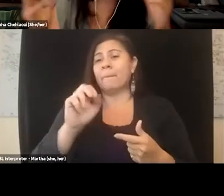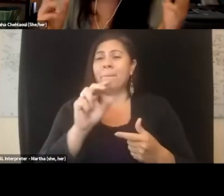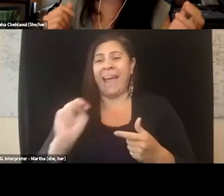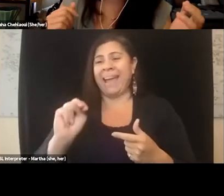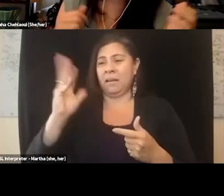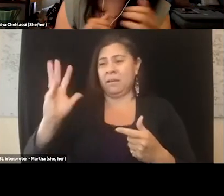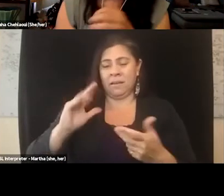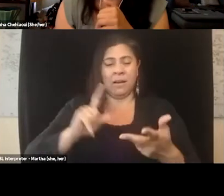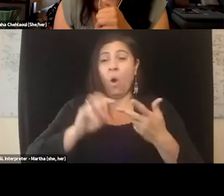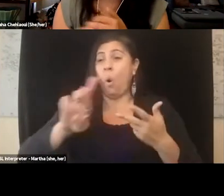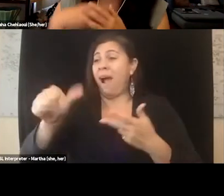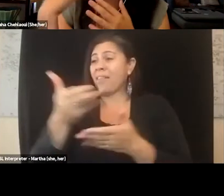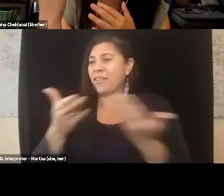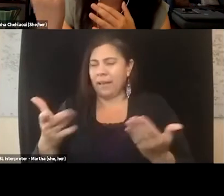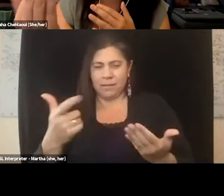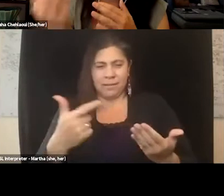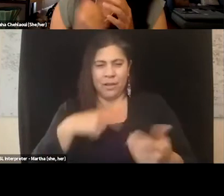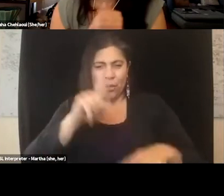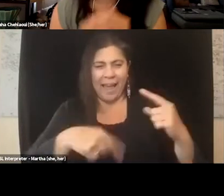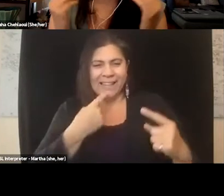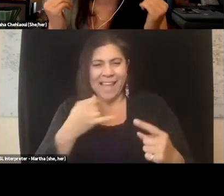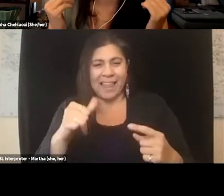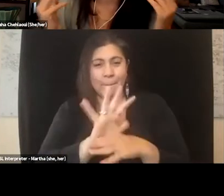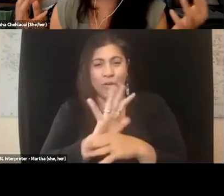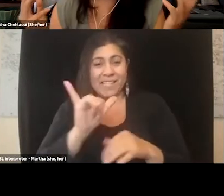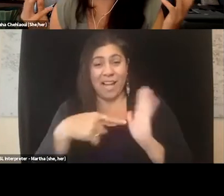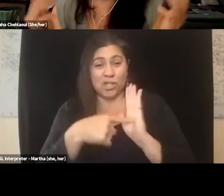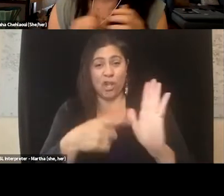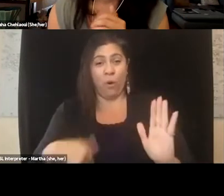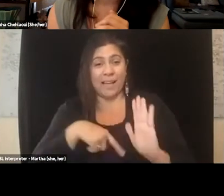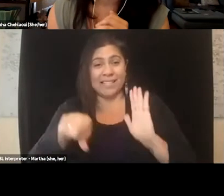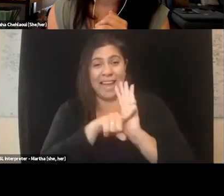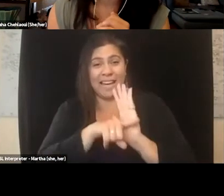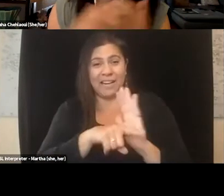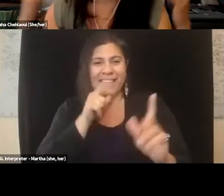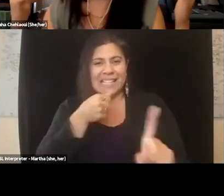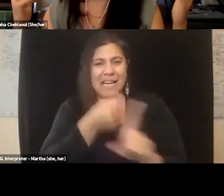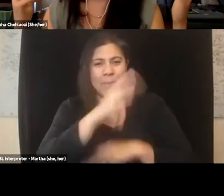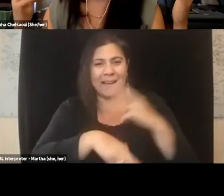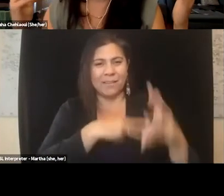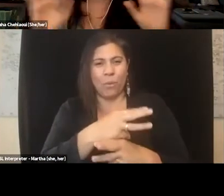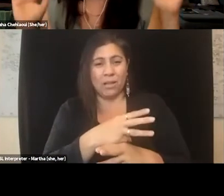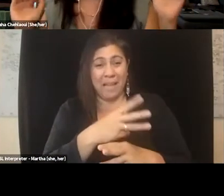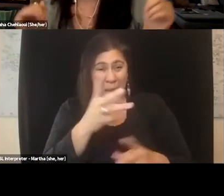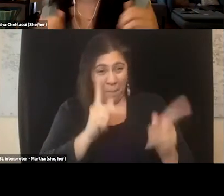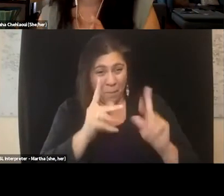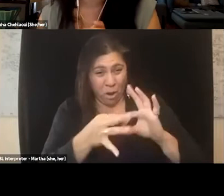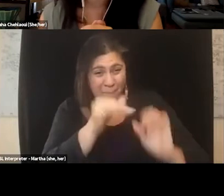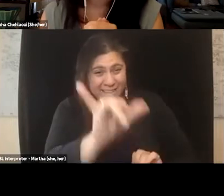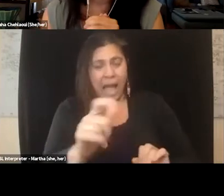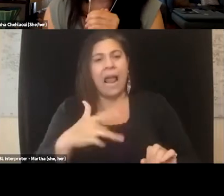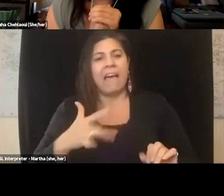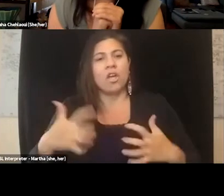people interact with the world. And when you give a statistic like that, I feel rage, even though that is not a